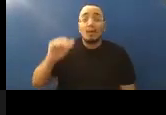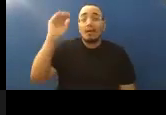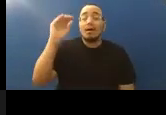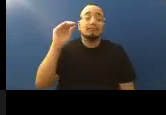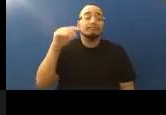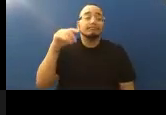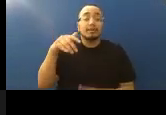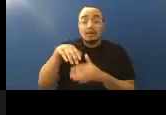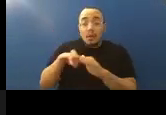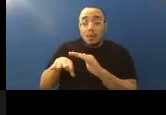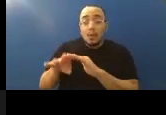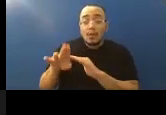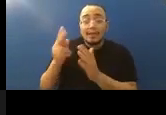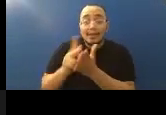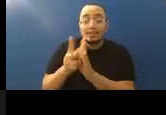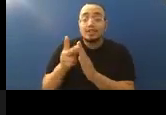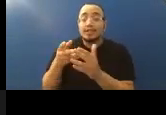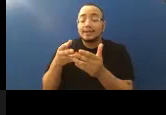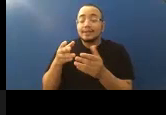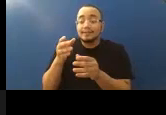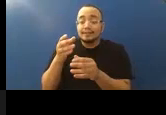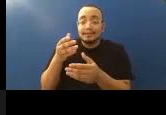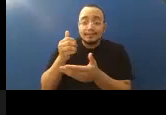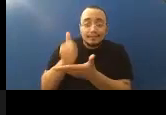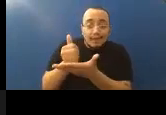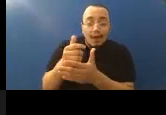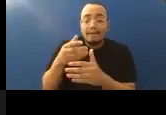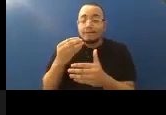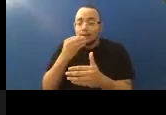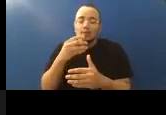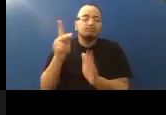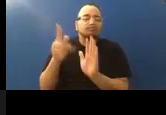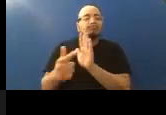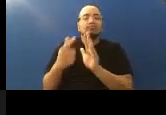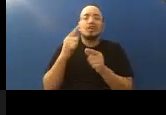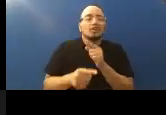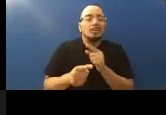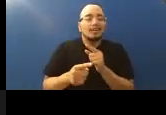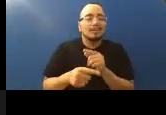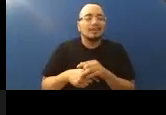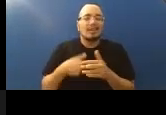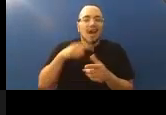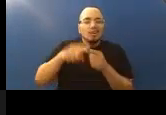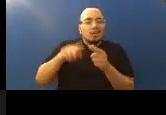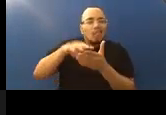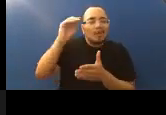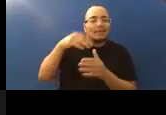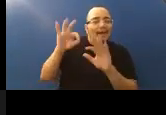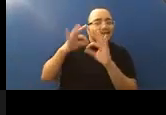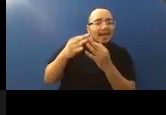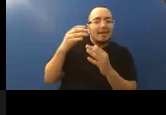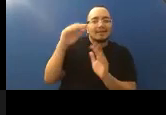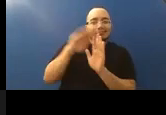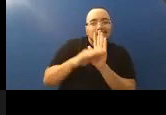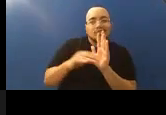great recipes that they won't give to me because I'm a boy. Just different, like those small like ways of like being that I was always